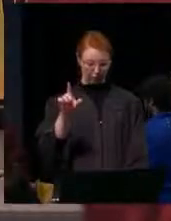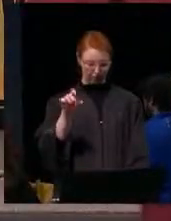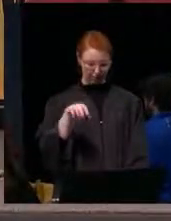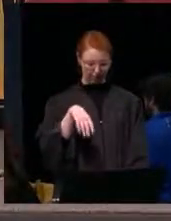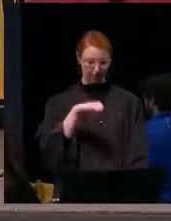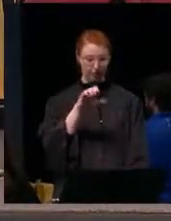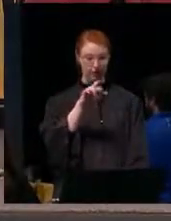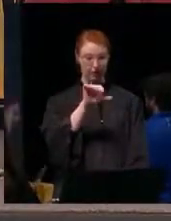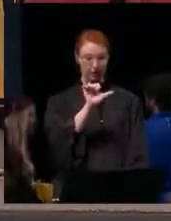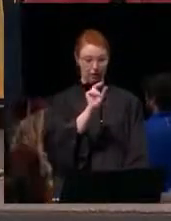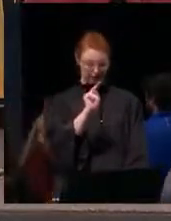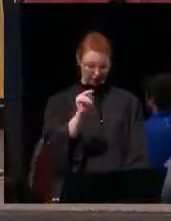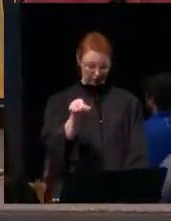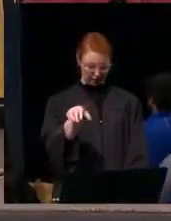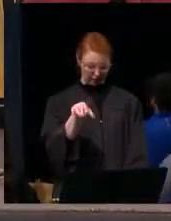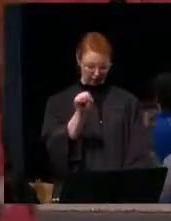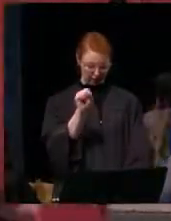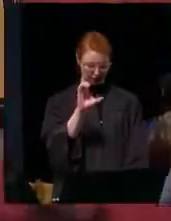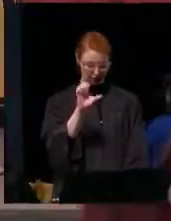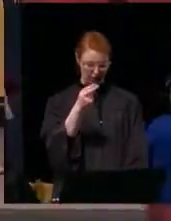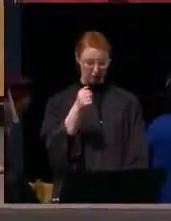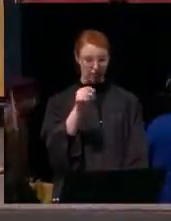Carson Schadler.